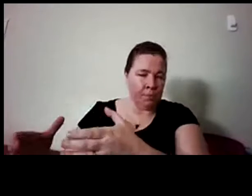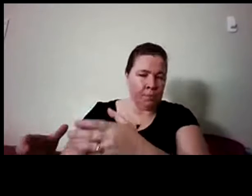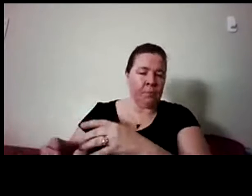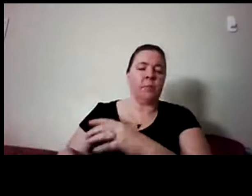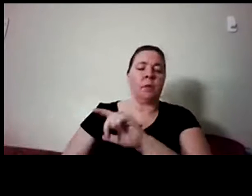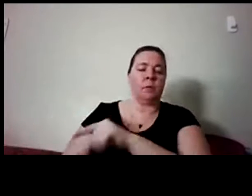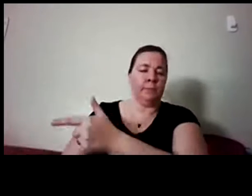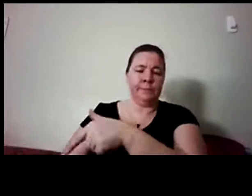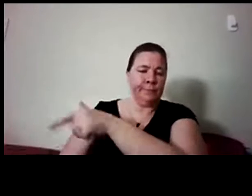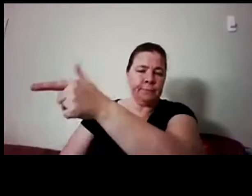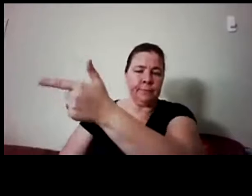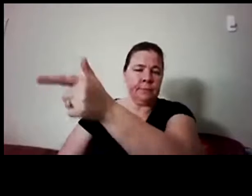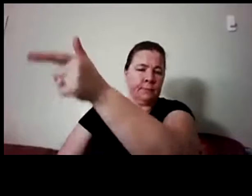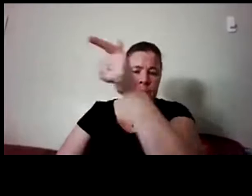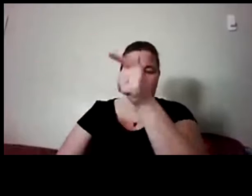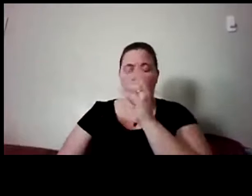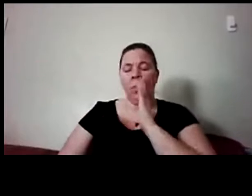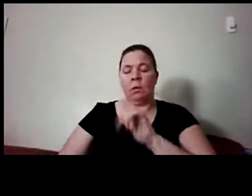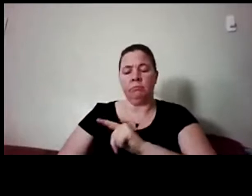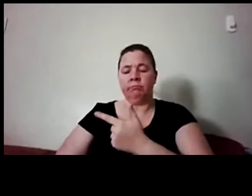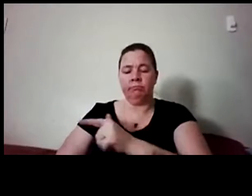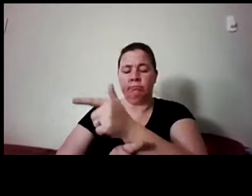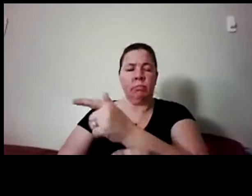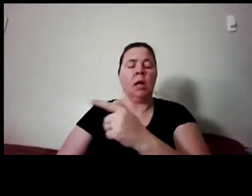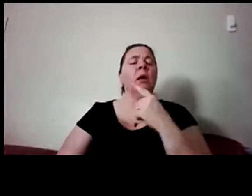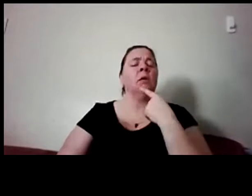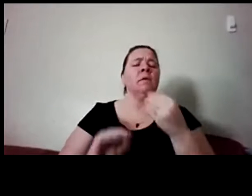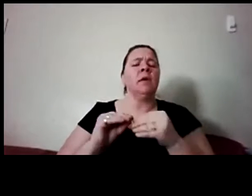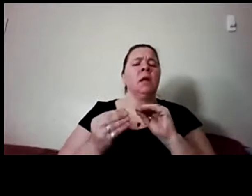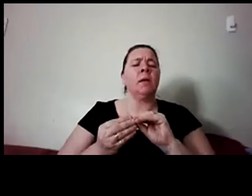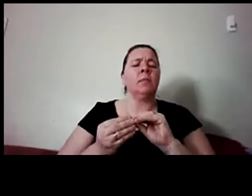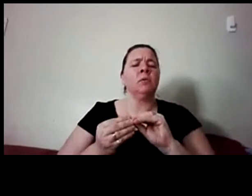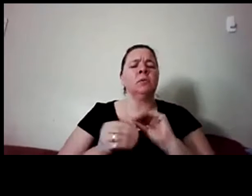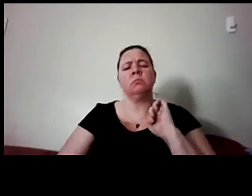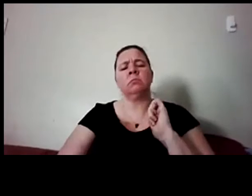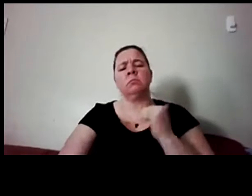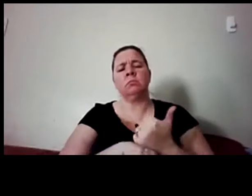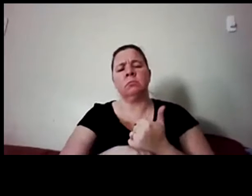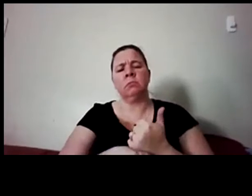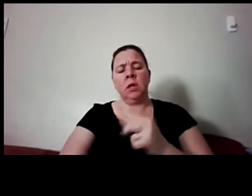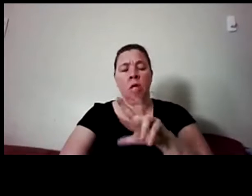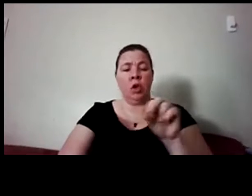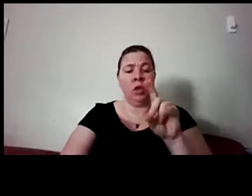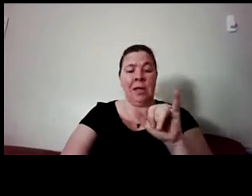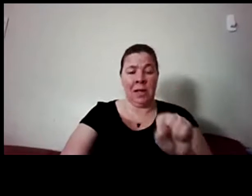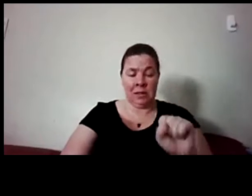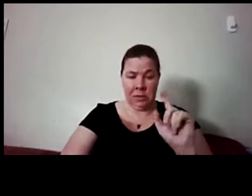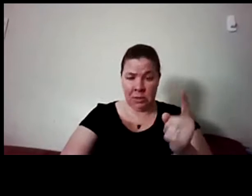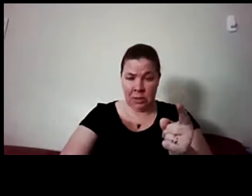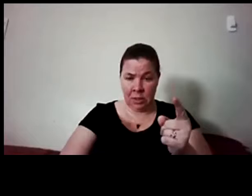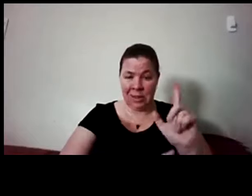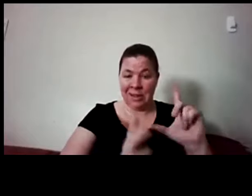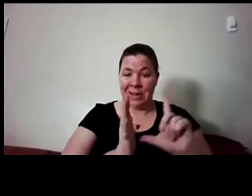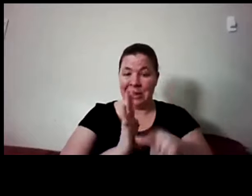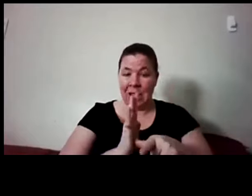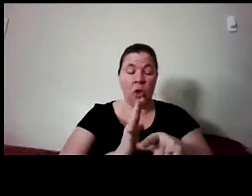forth. Now, let's take some numbers. Let's put some numbers into the picture. 30 days later, founder B, who went